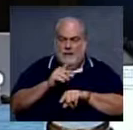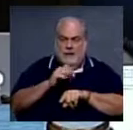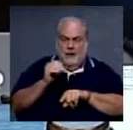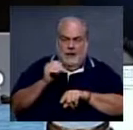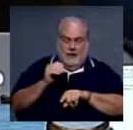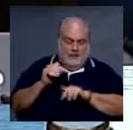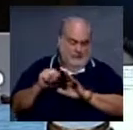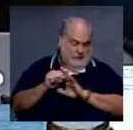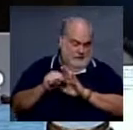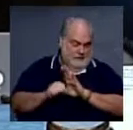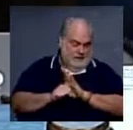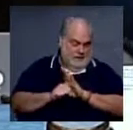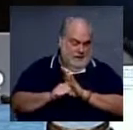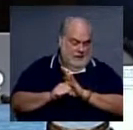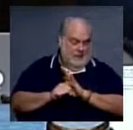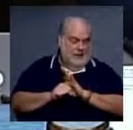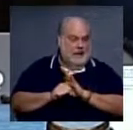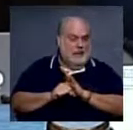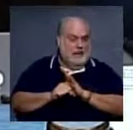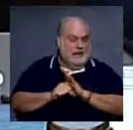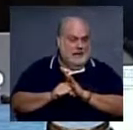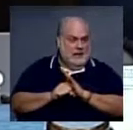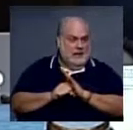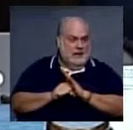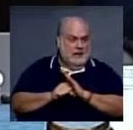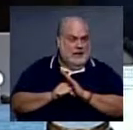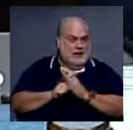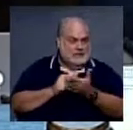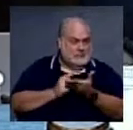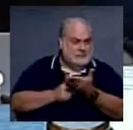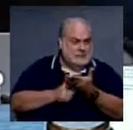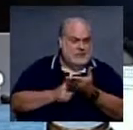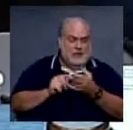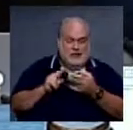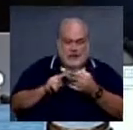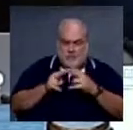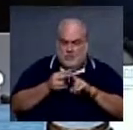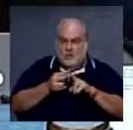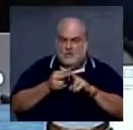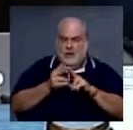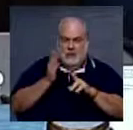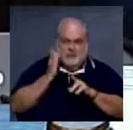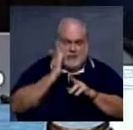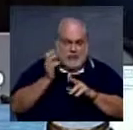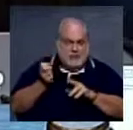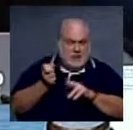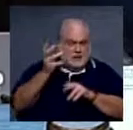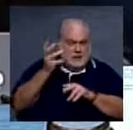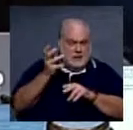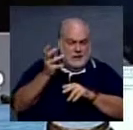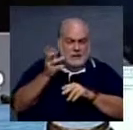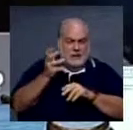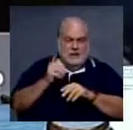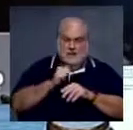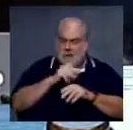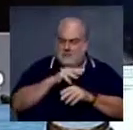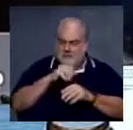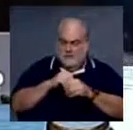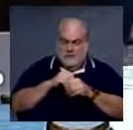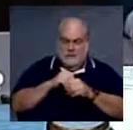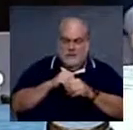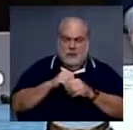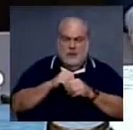the state's into dealing with numbers and beds. They're not into the issue of looking